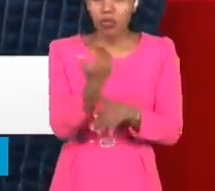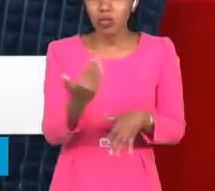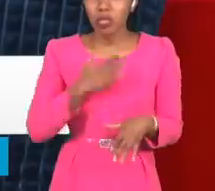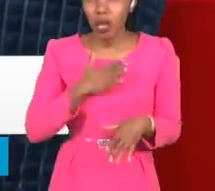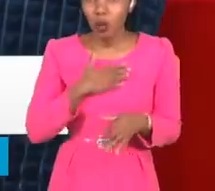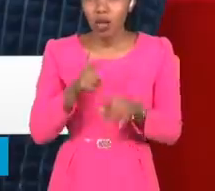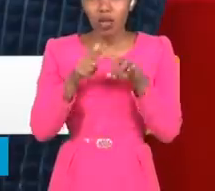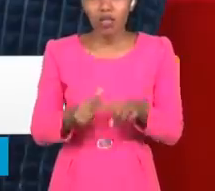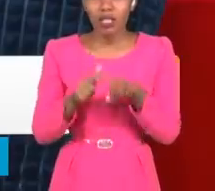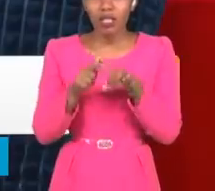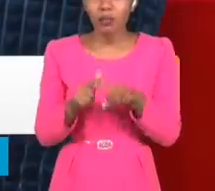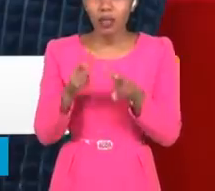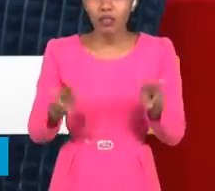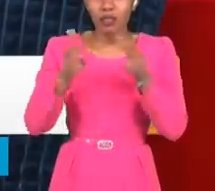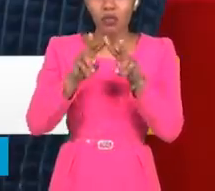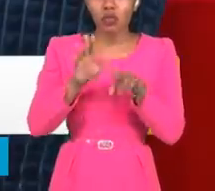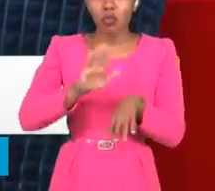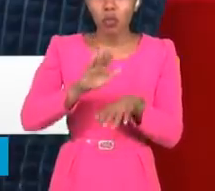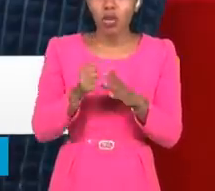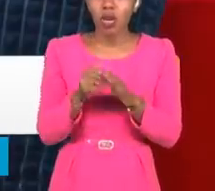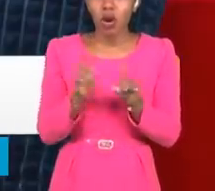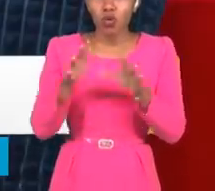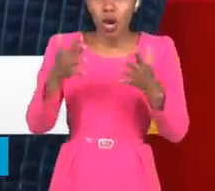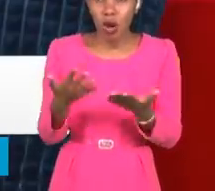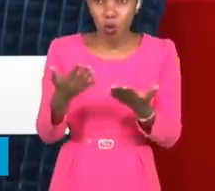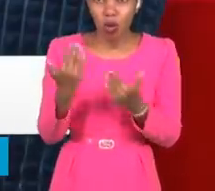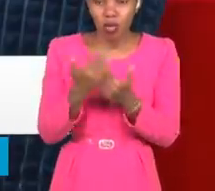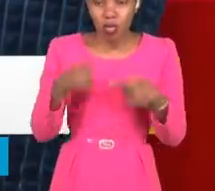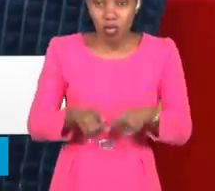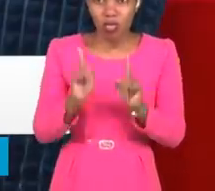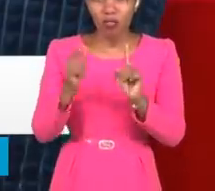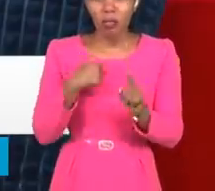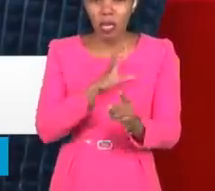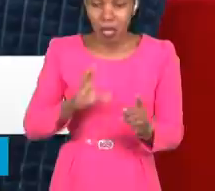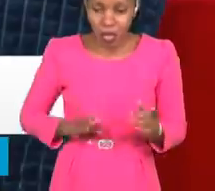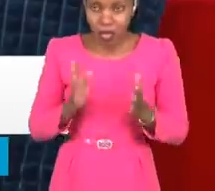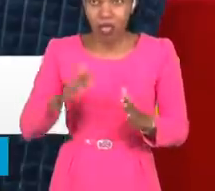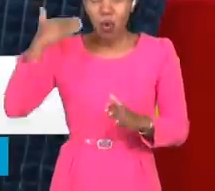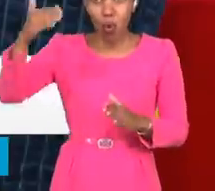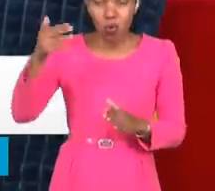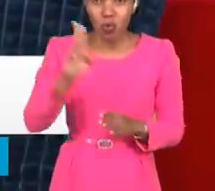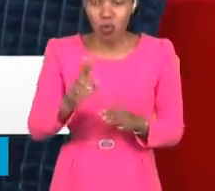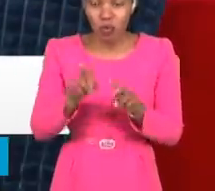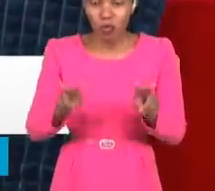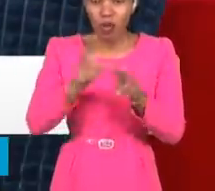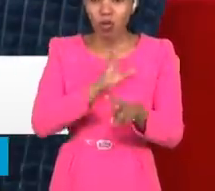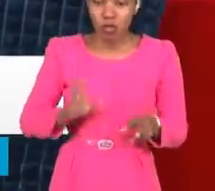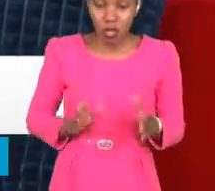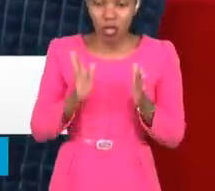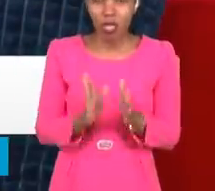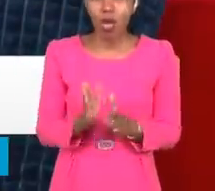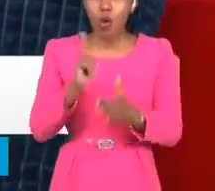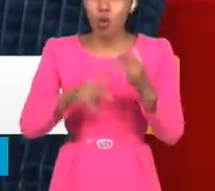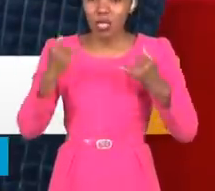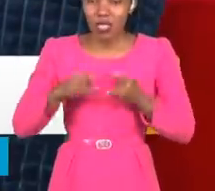children, depending on your values and your, you know, the way you handle yourself, I'm a Christian. Yeah. So I'll always use Christian values. So what I'm trying to say